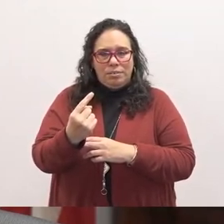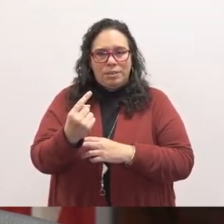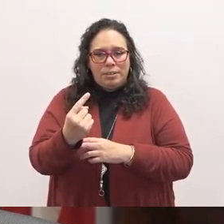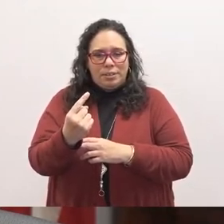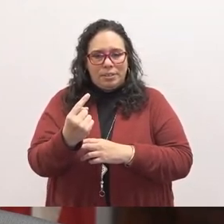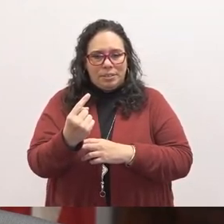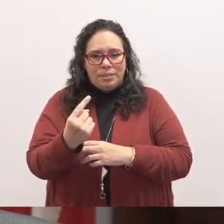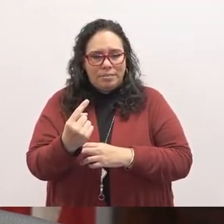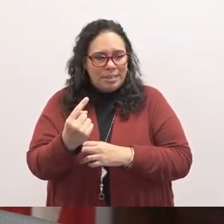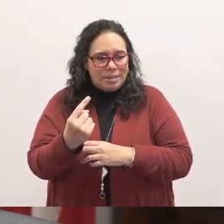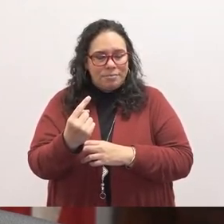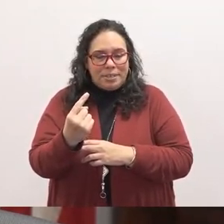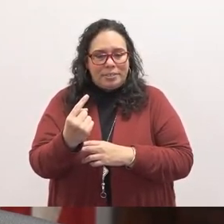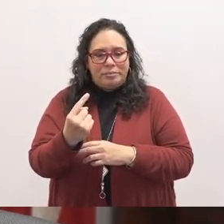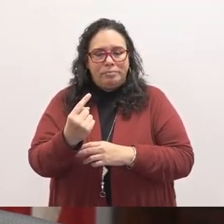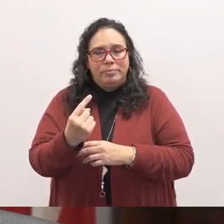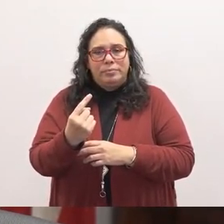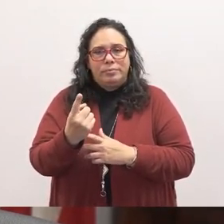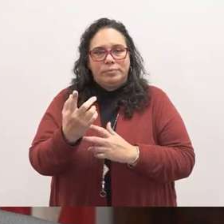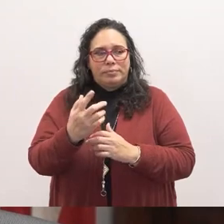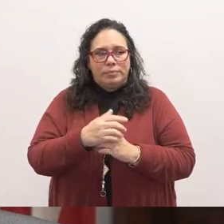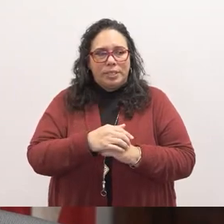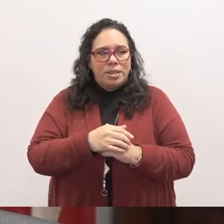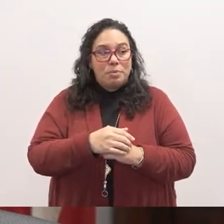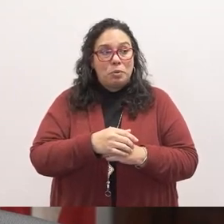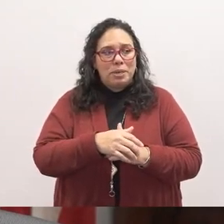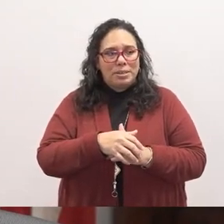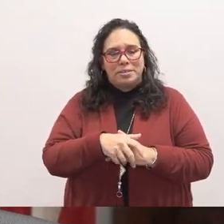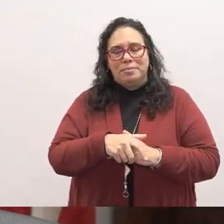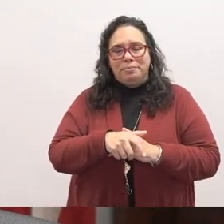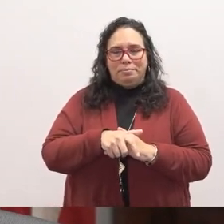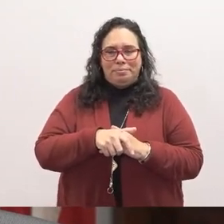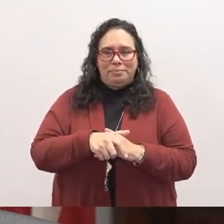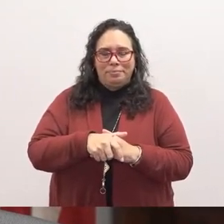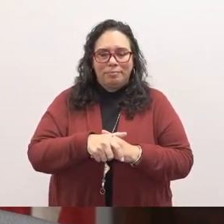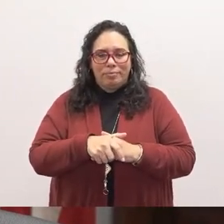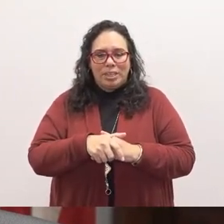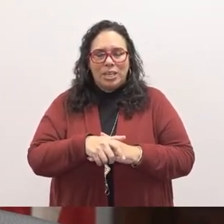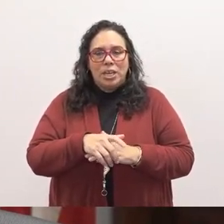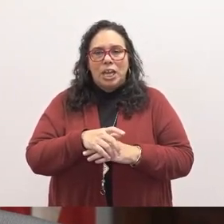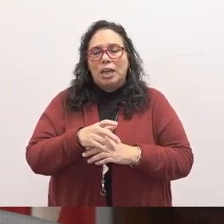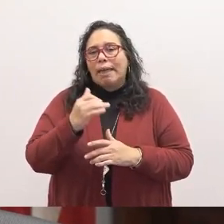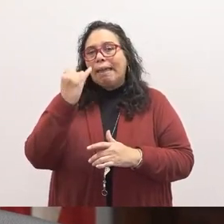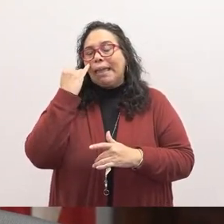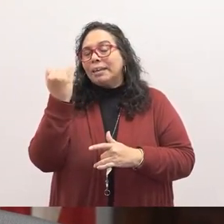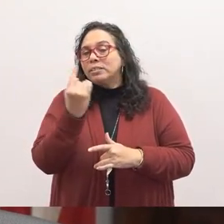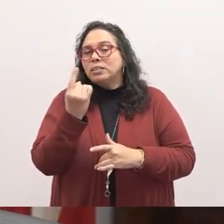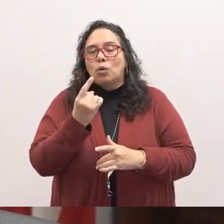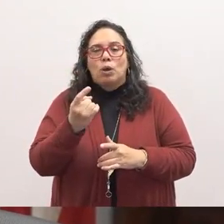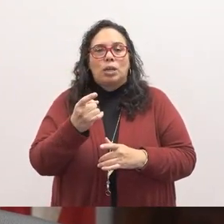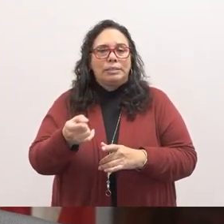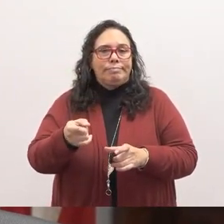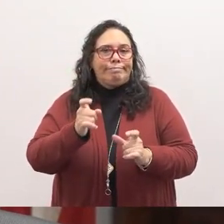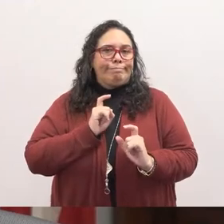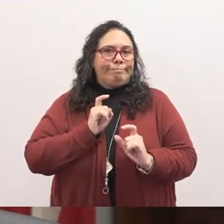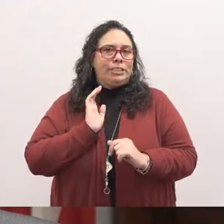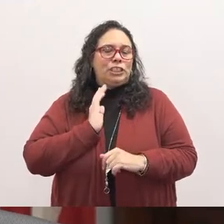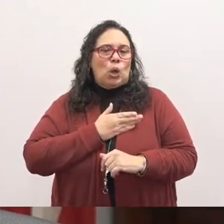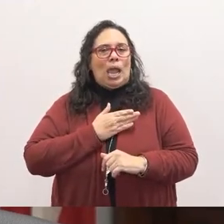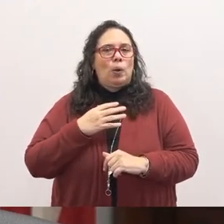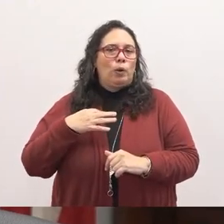we couldn't take action if someone in the community had contributed to our campaign and that action was related to that